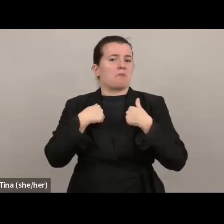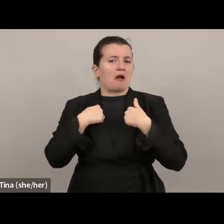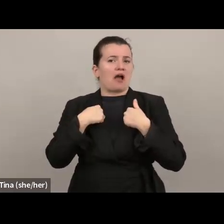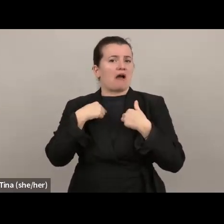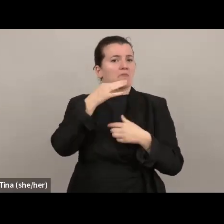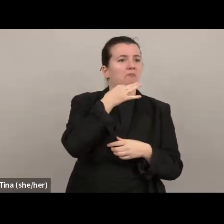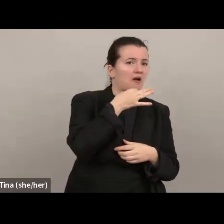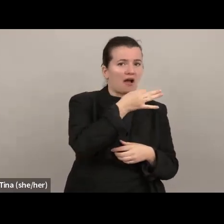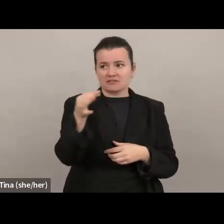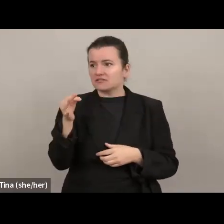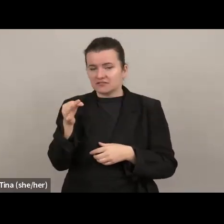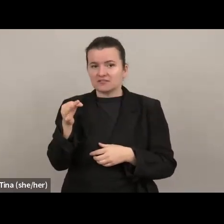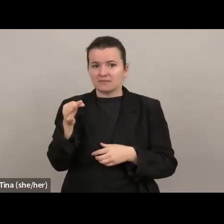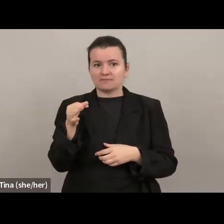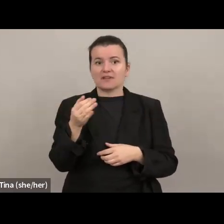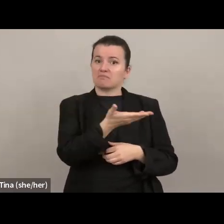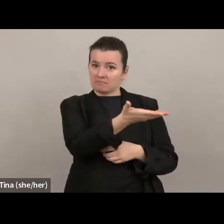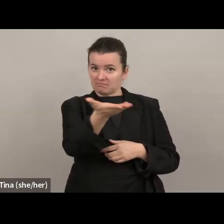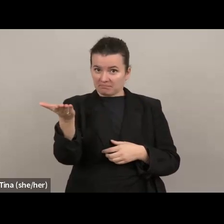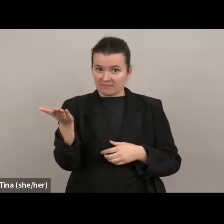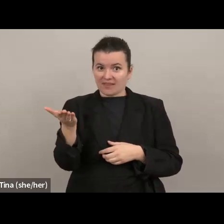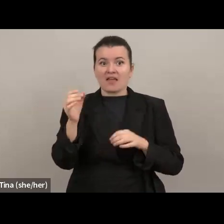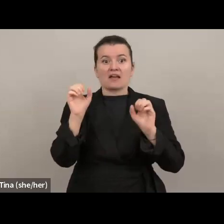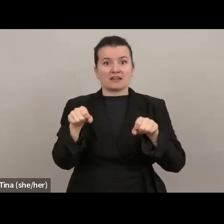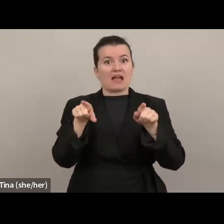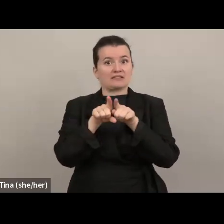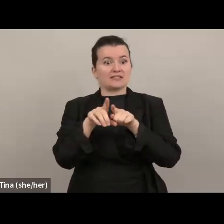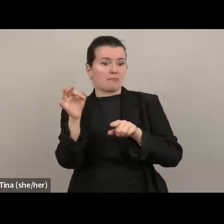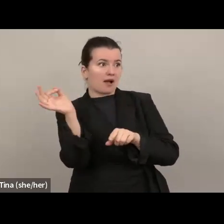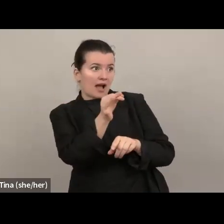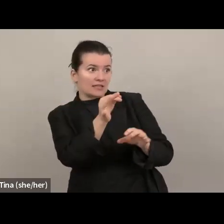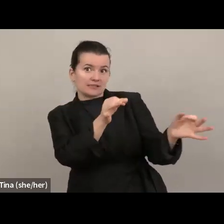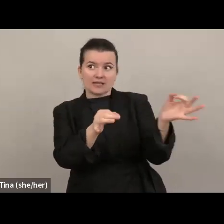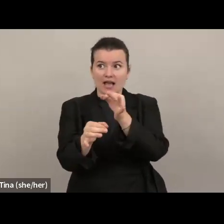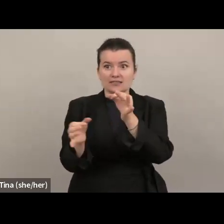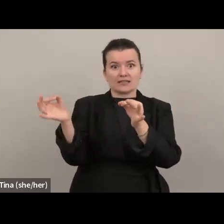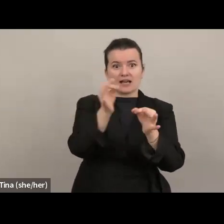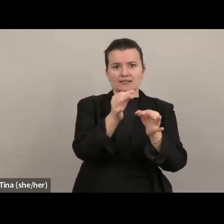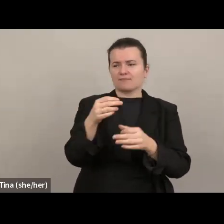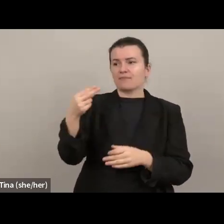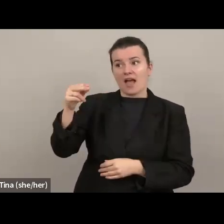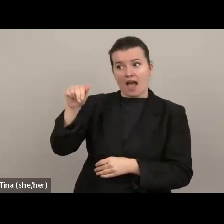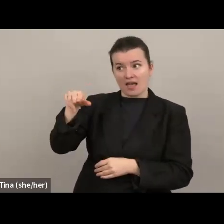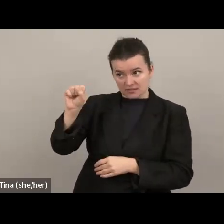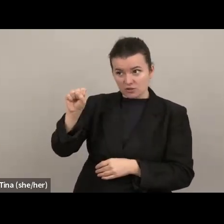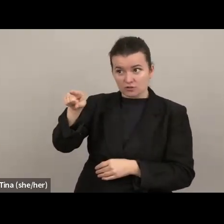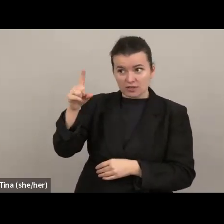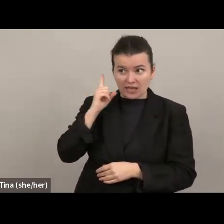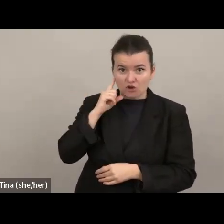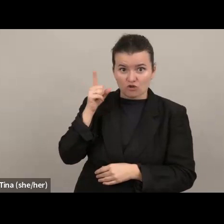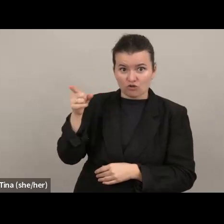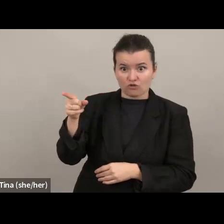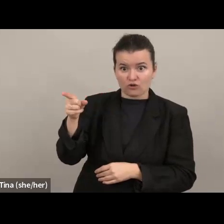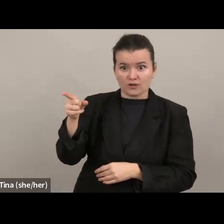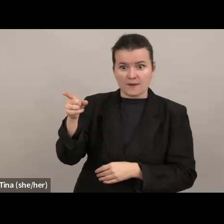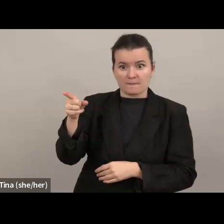to our panel, and then allow the panelists to ask each other some questions. Hans, if you can still hear us, perhaps you